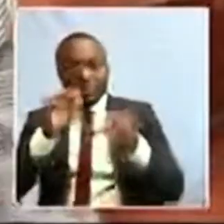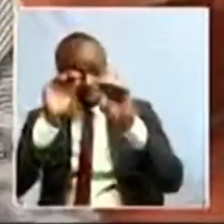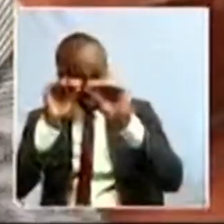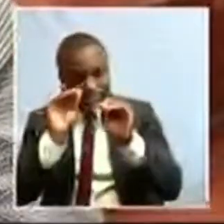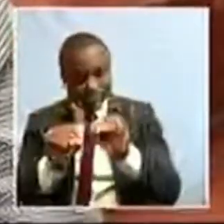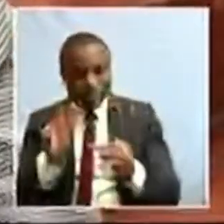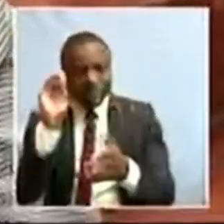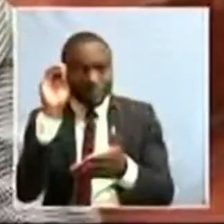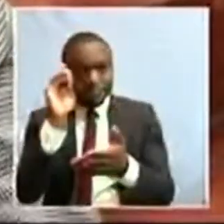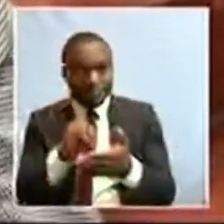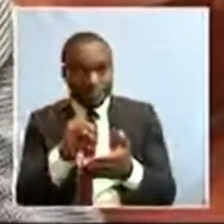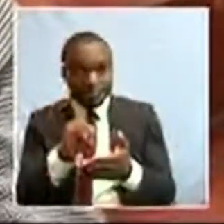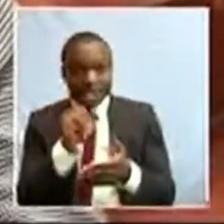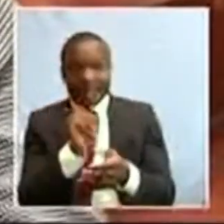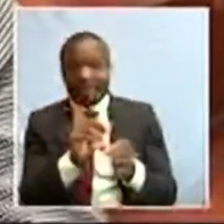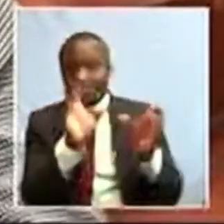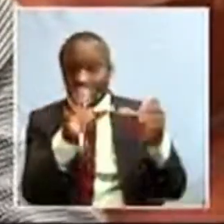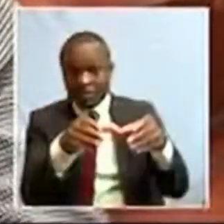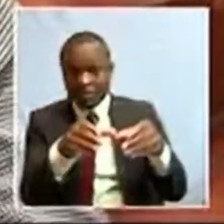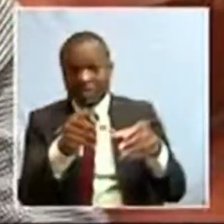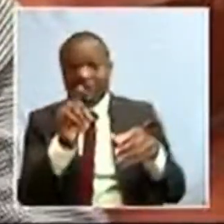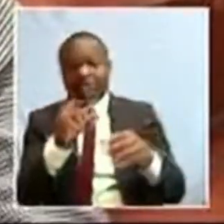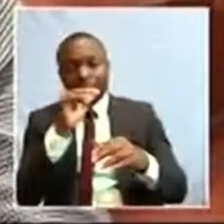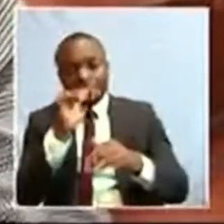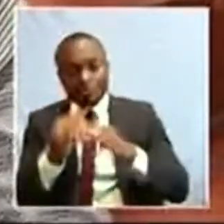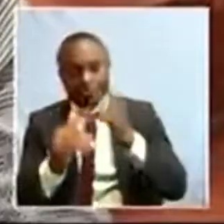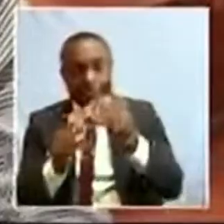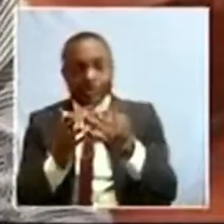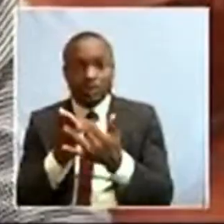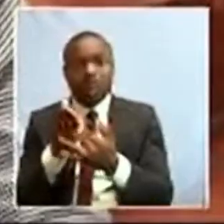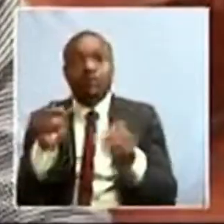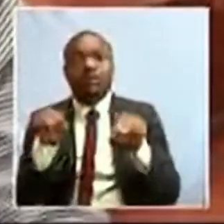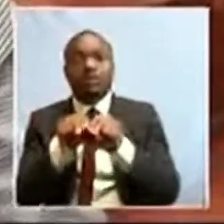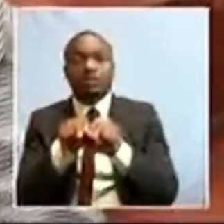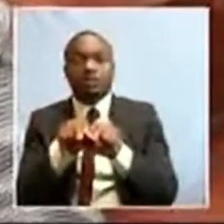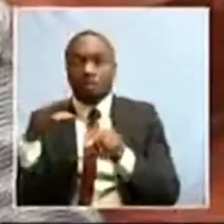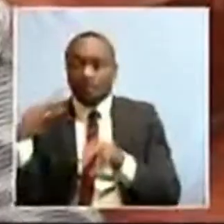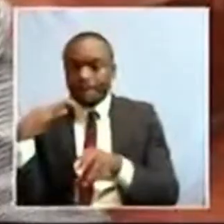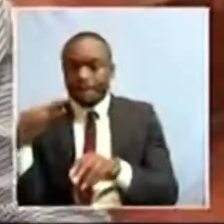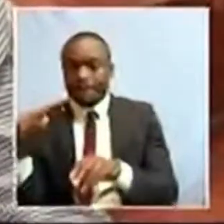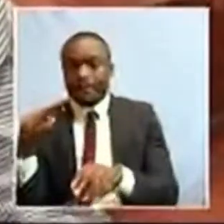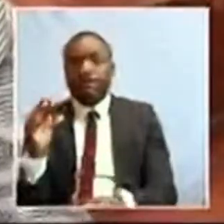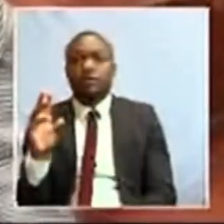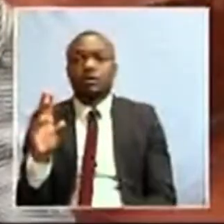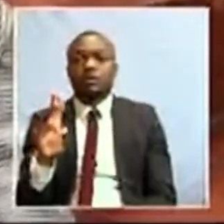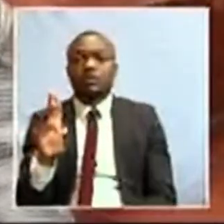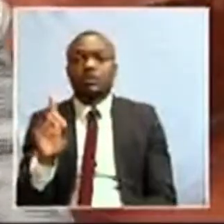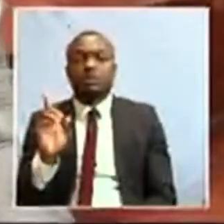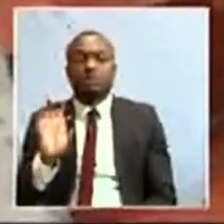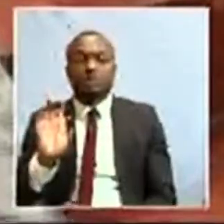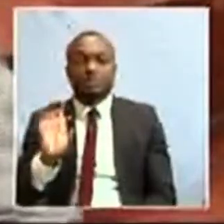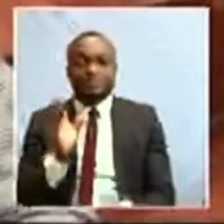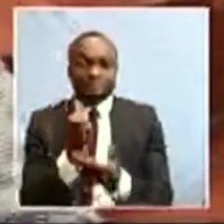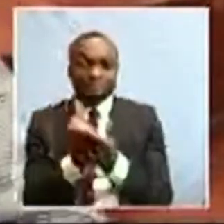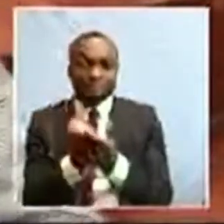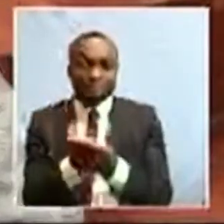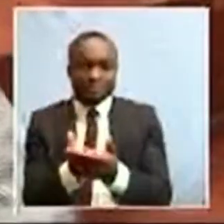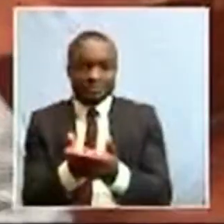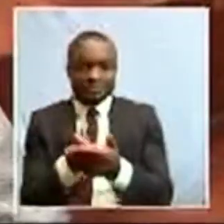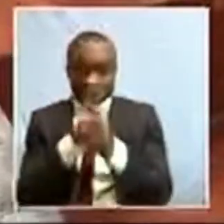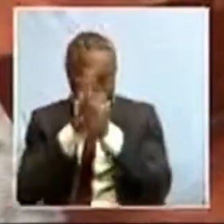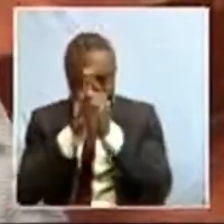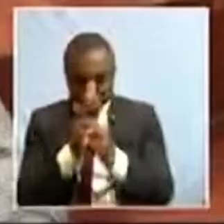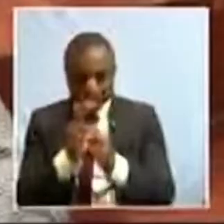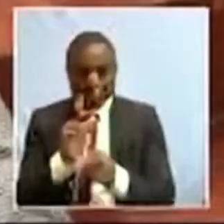of viewership activations. So that is the procedure, Chair, through the normal applications from the WDCs I submit. Yes, Honorable